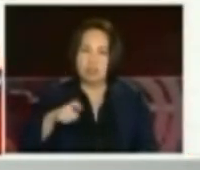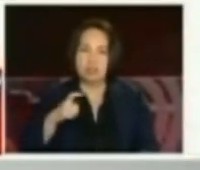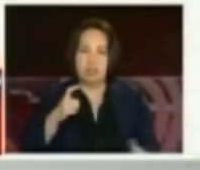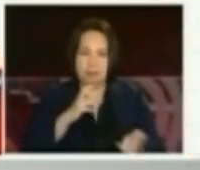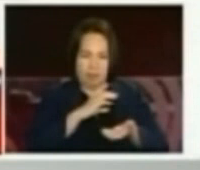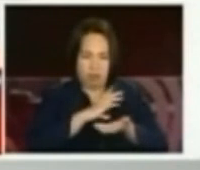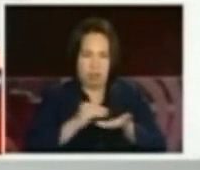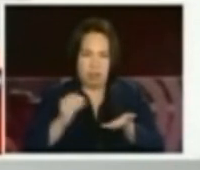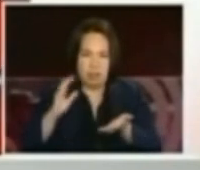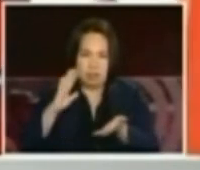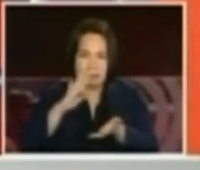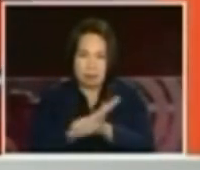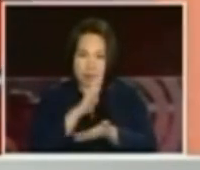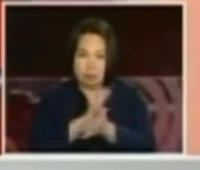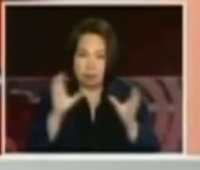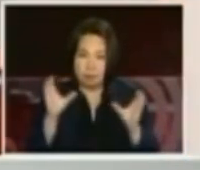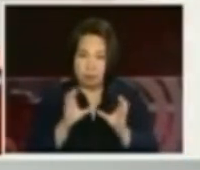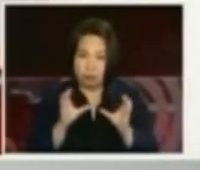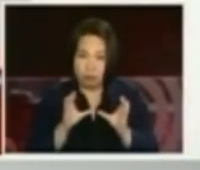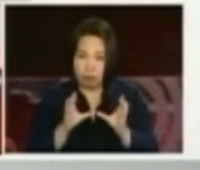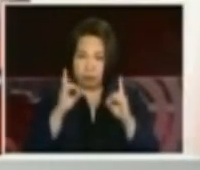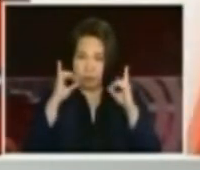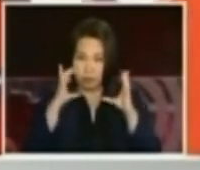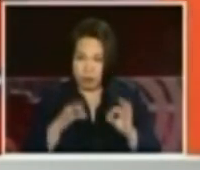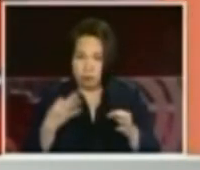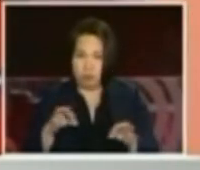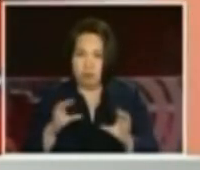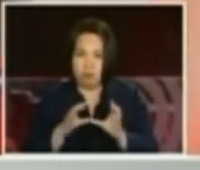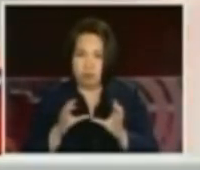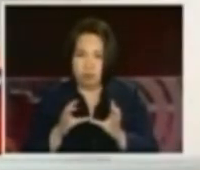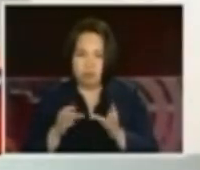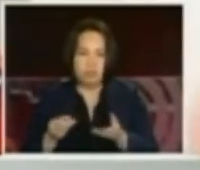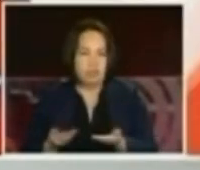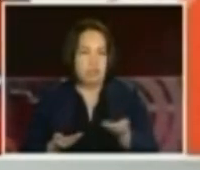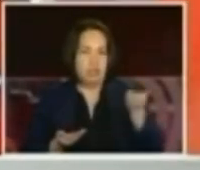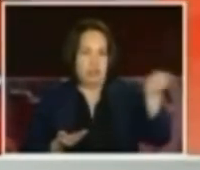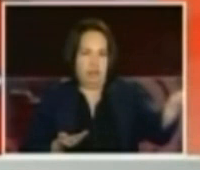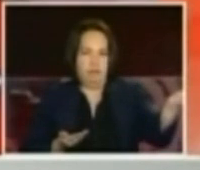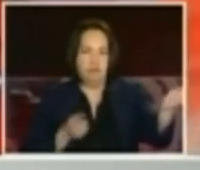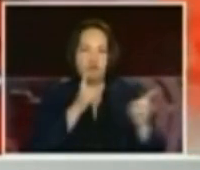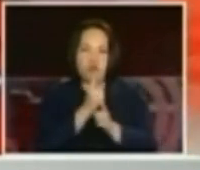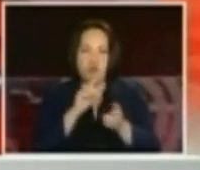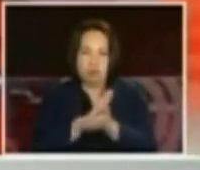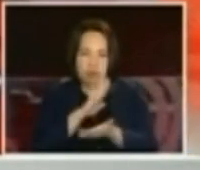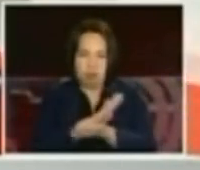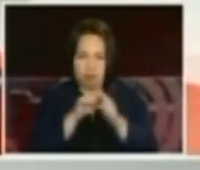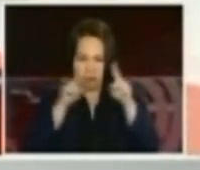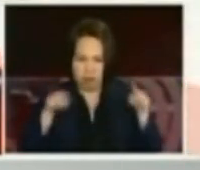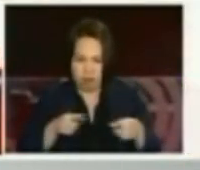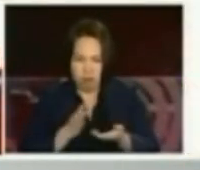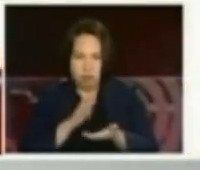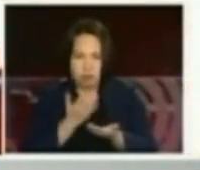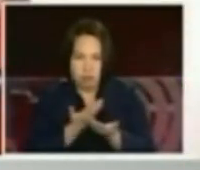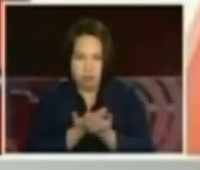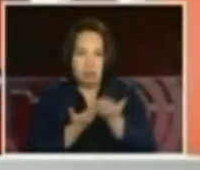certified copy of the judgment to the respondent and his counsel, the Speaker